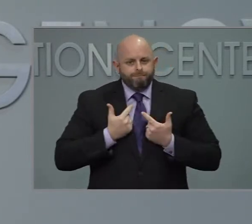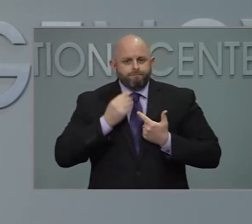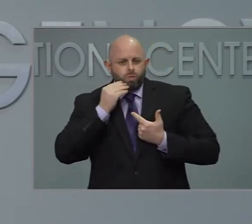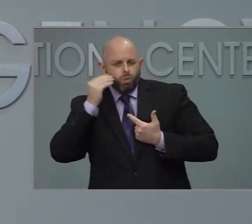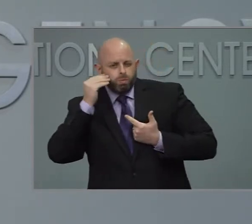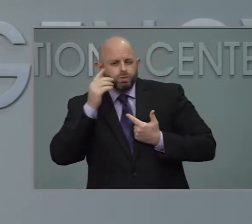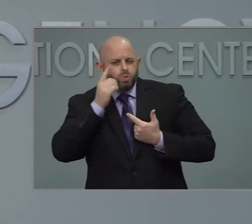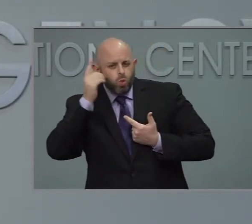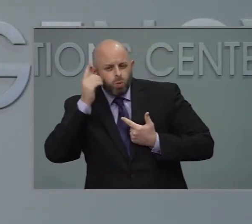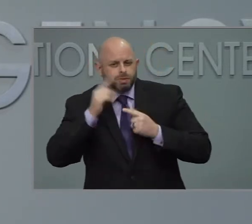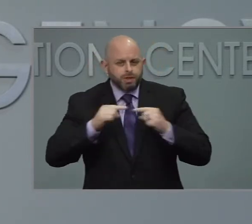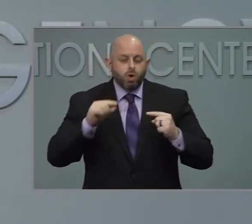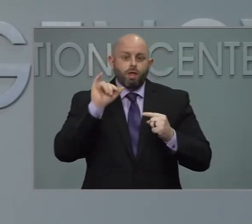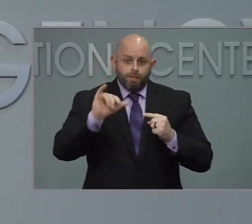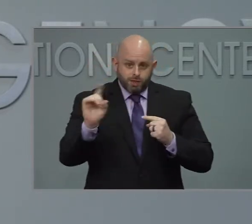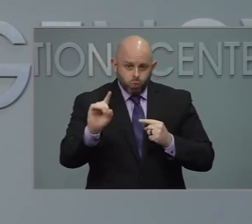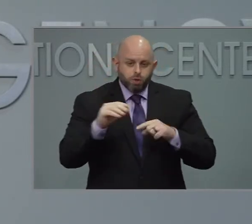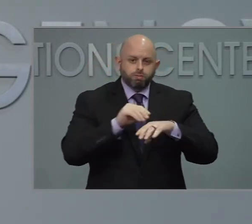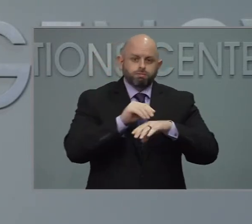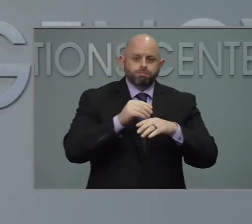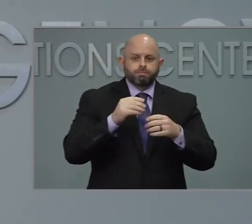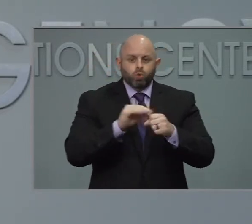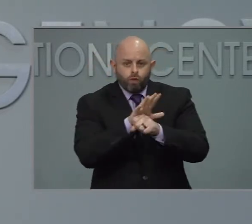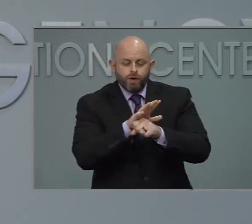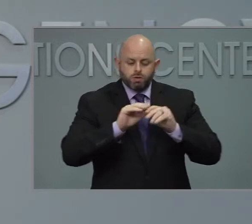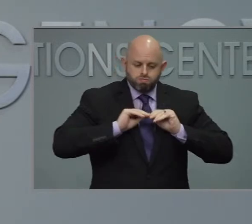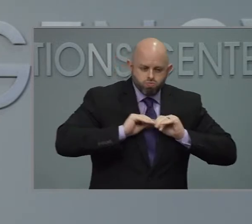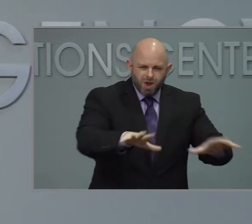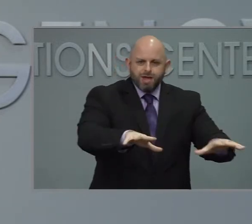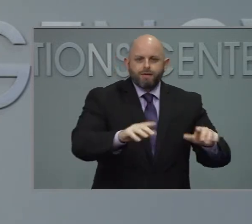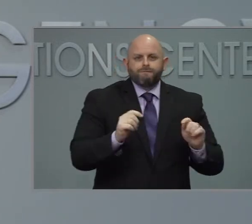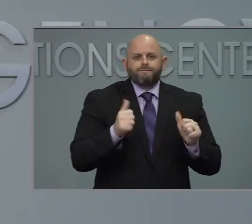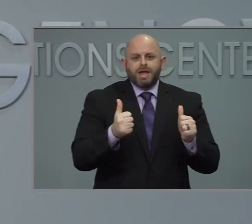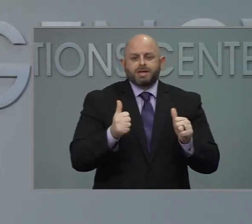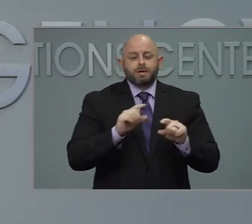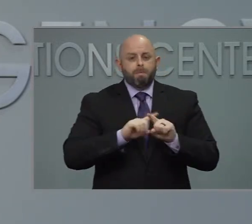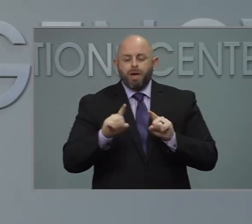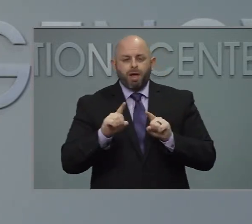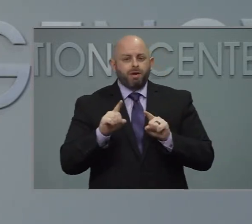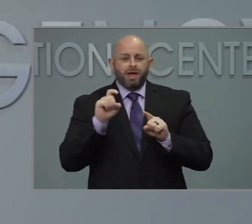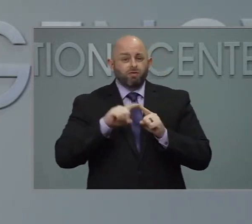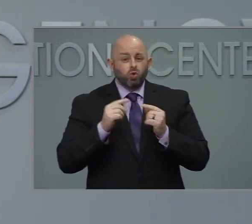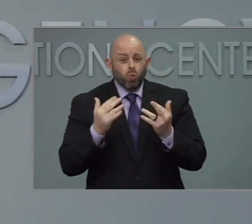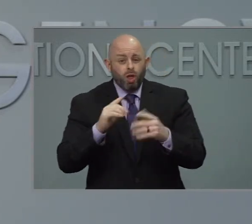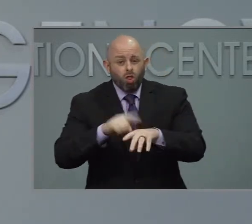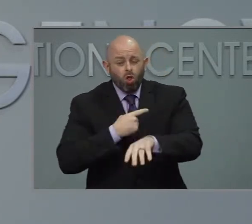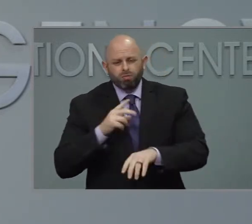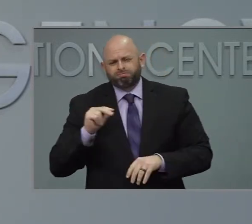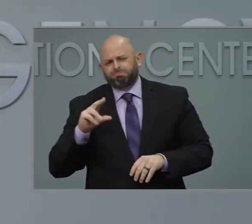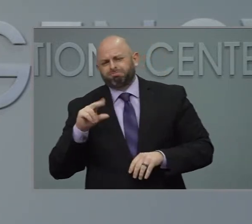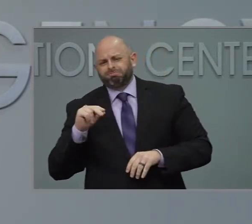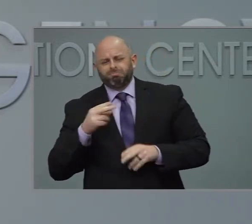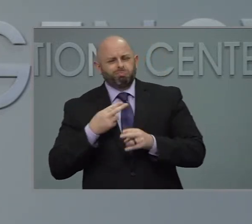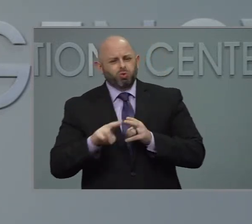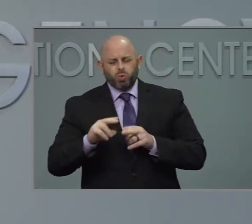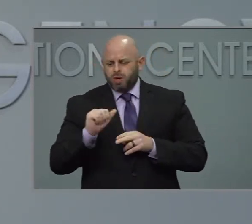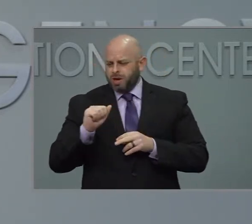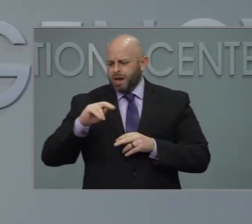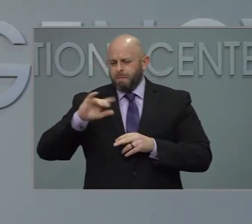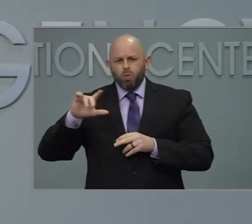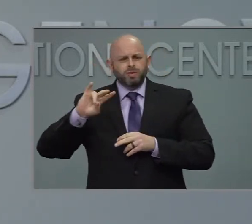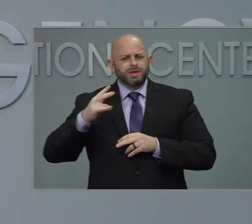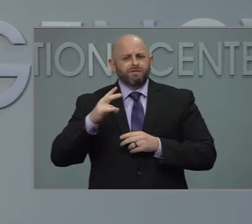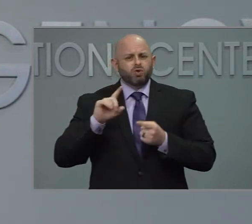that is why we're doing that prioritization. But again, I don't think there's going to be a huge time difference between April 7th and making